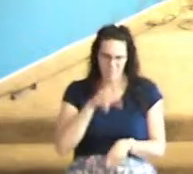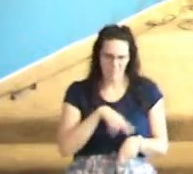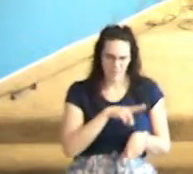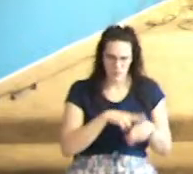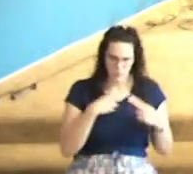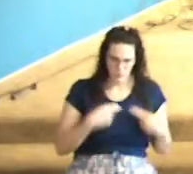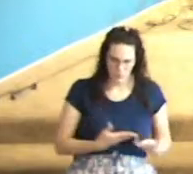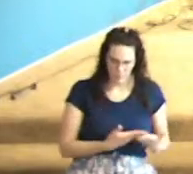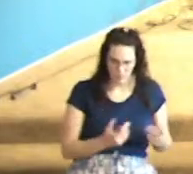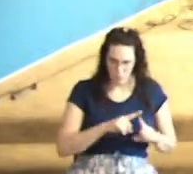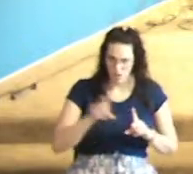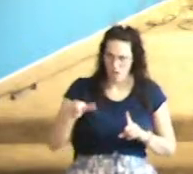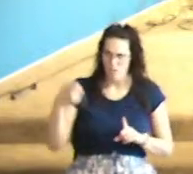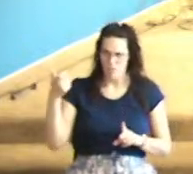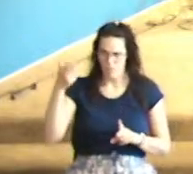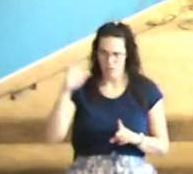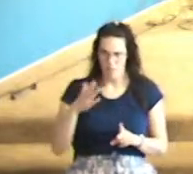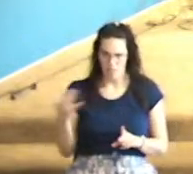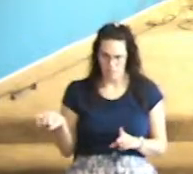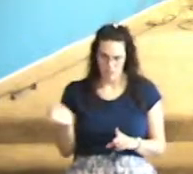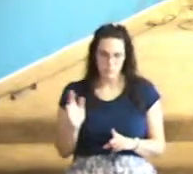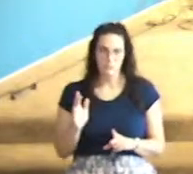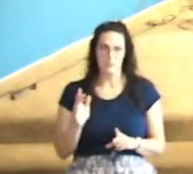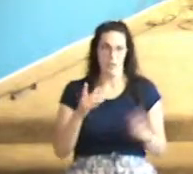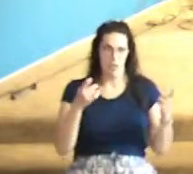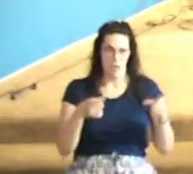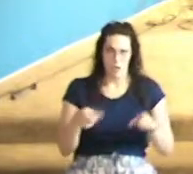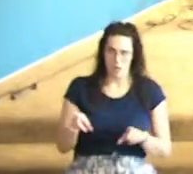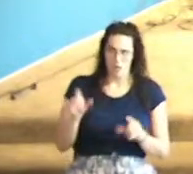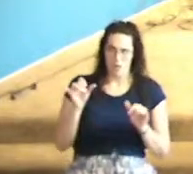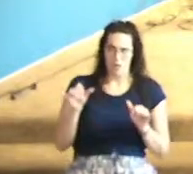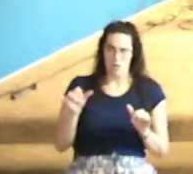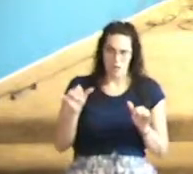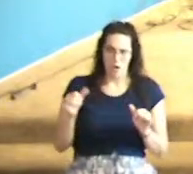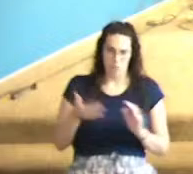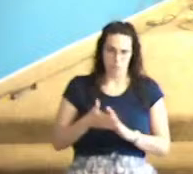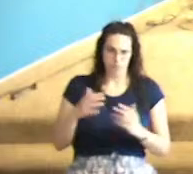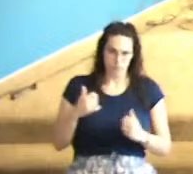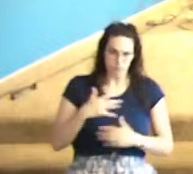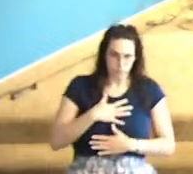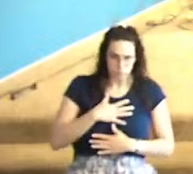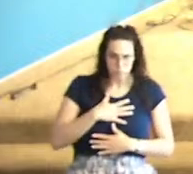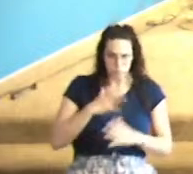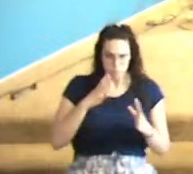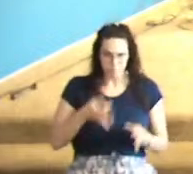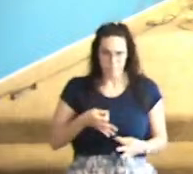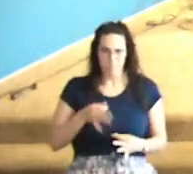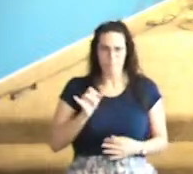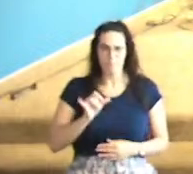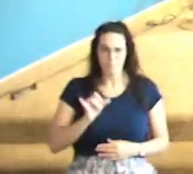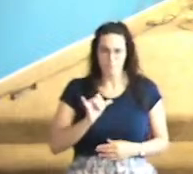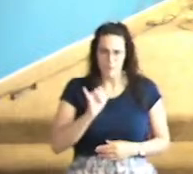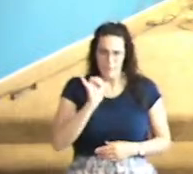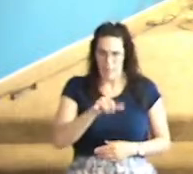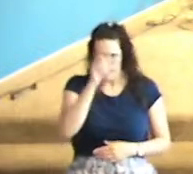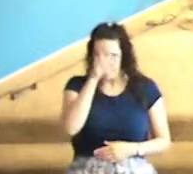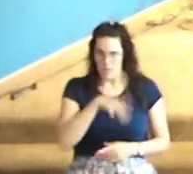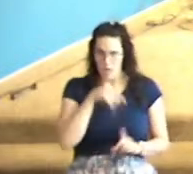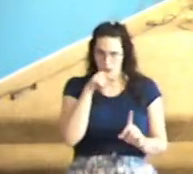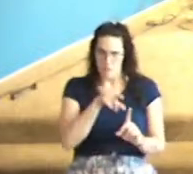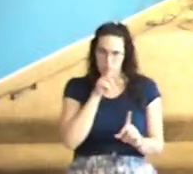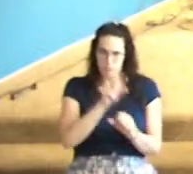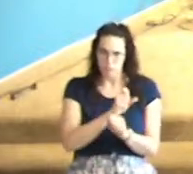death. When those things occurred, it made it very fearful, made them very fearful, and they led them to believe that he was indeed the Son of